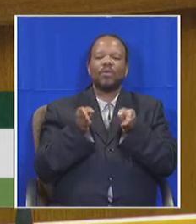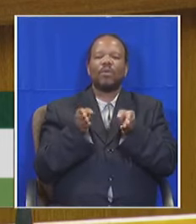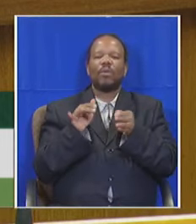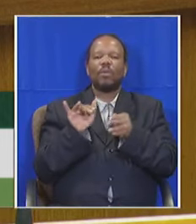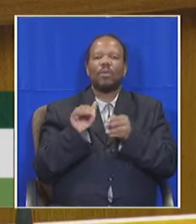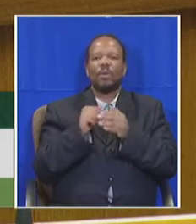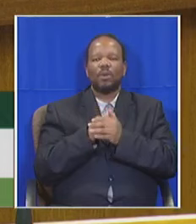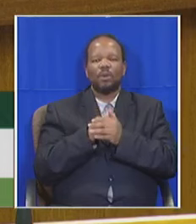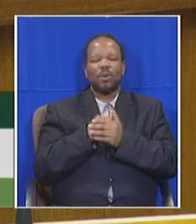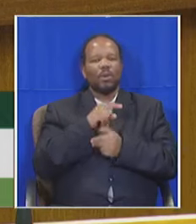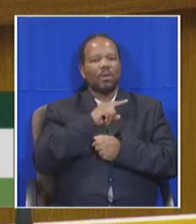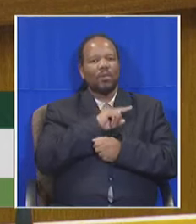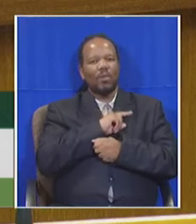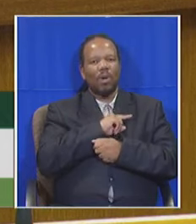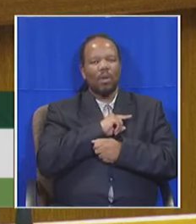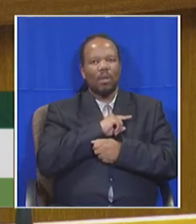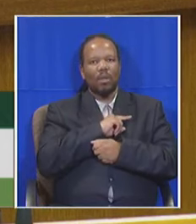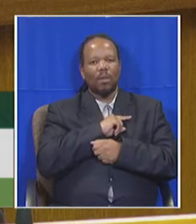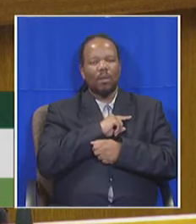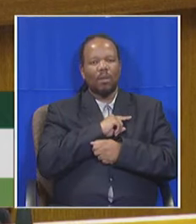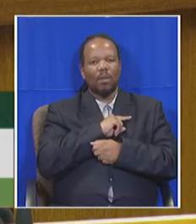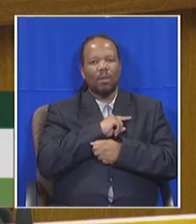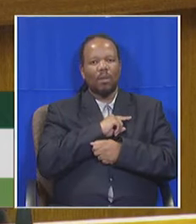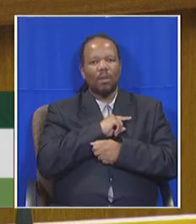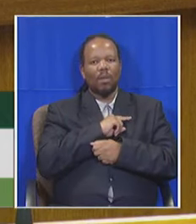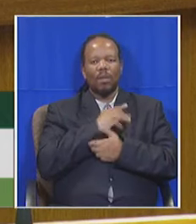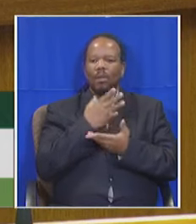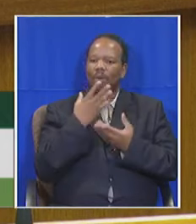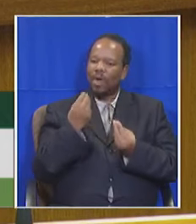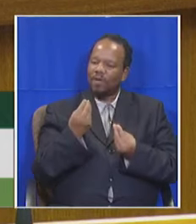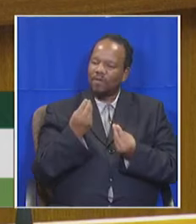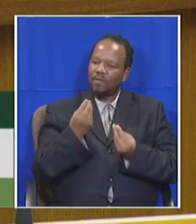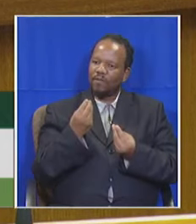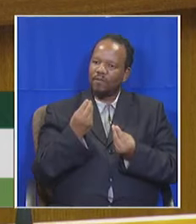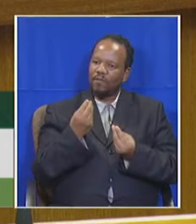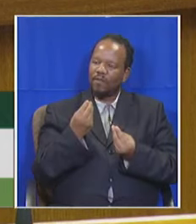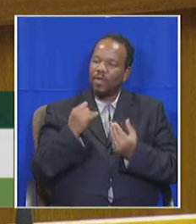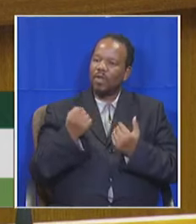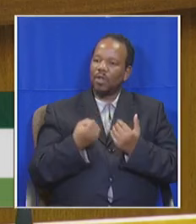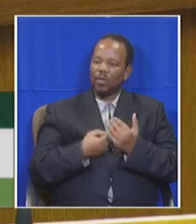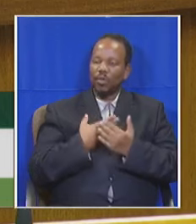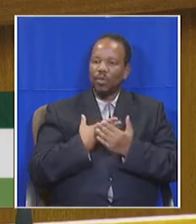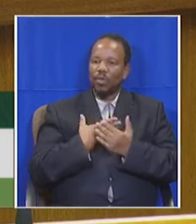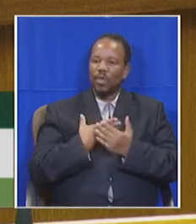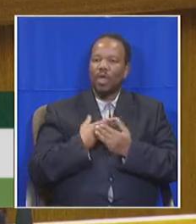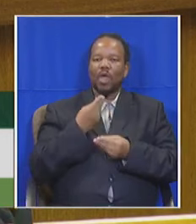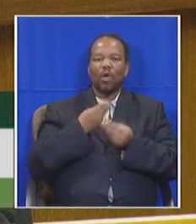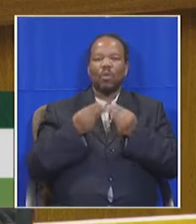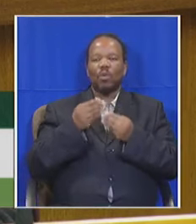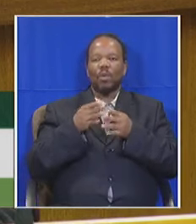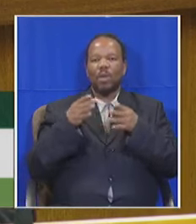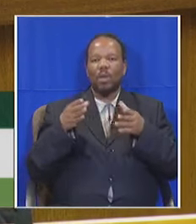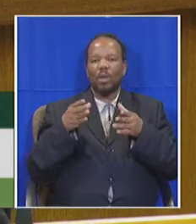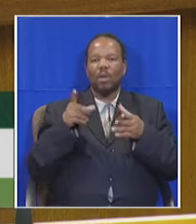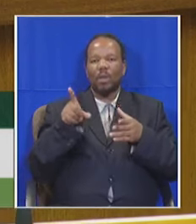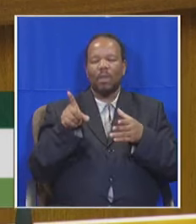reason, Honorable Chairperson, that we have to advance the youth economic empowerment. The attention and interest of our youth should be drawn